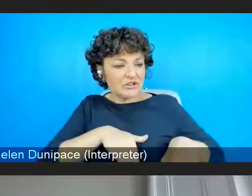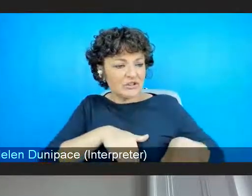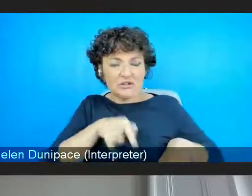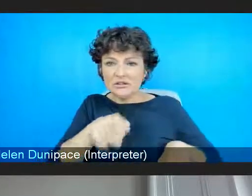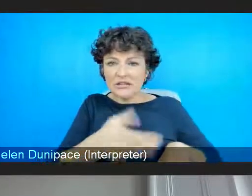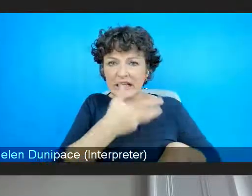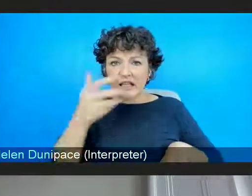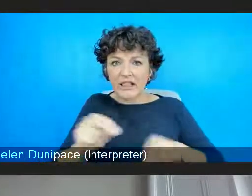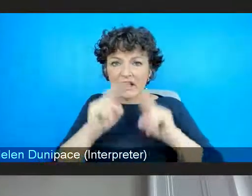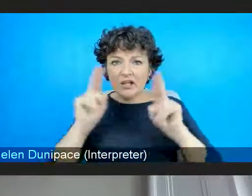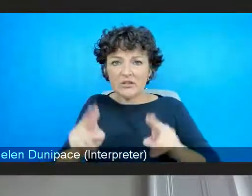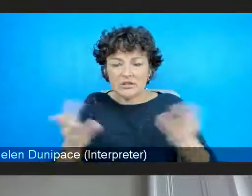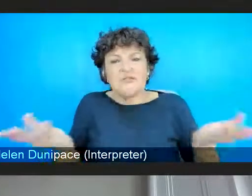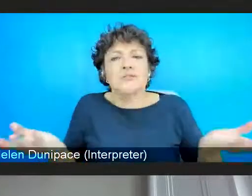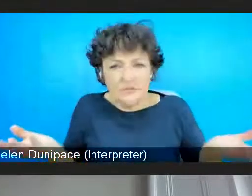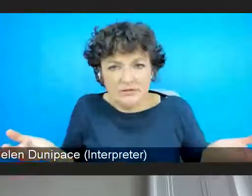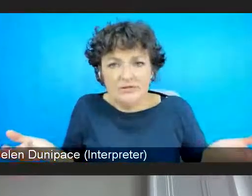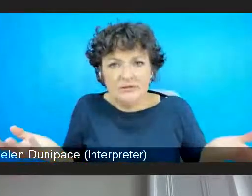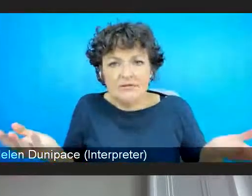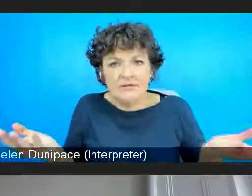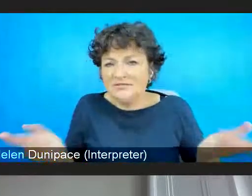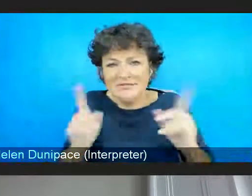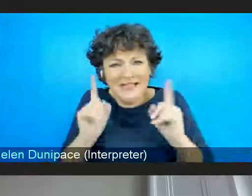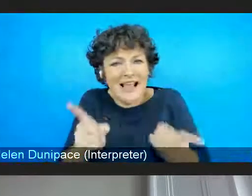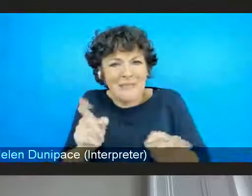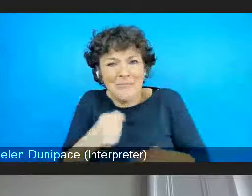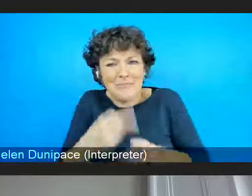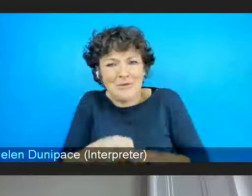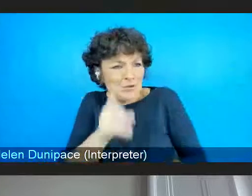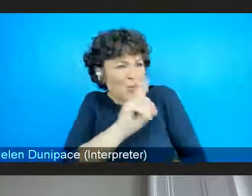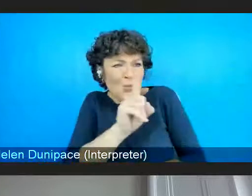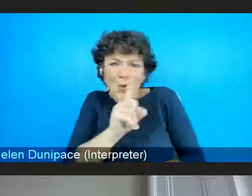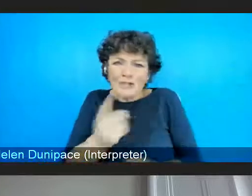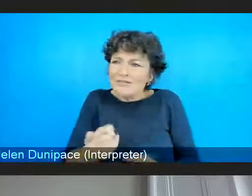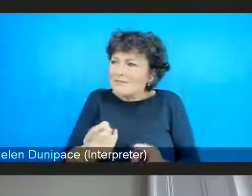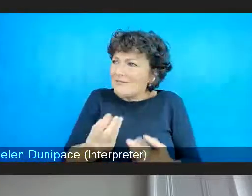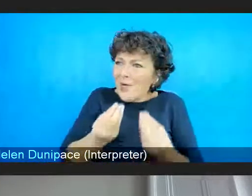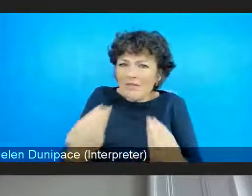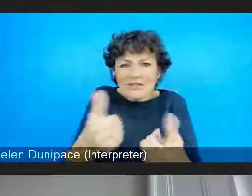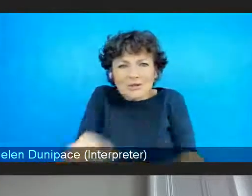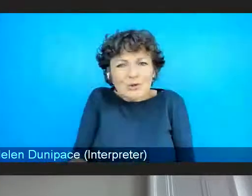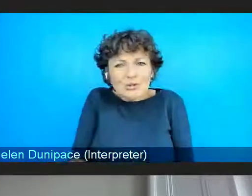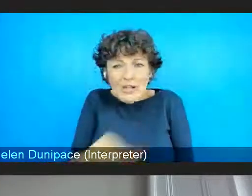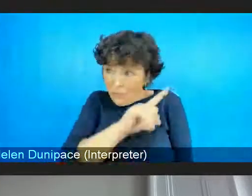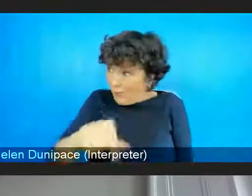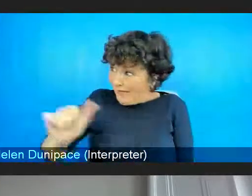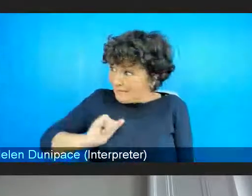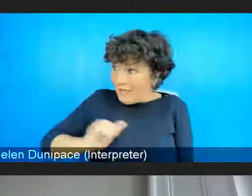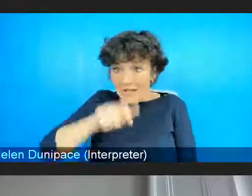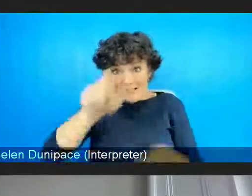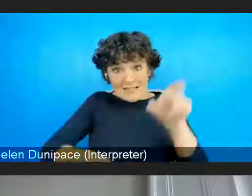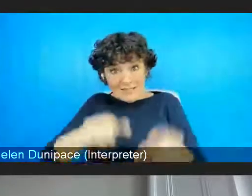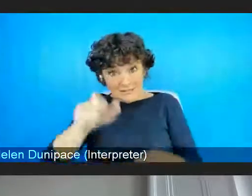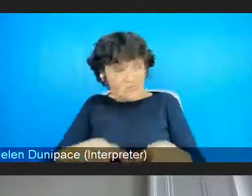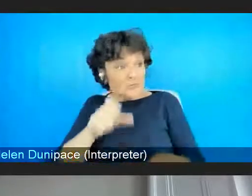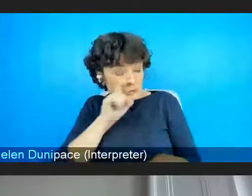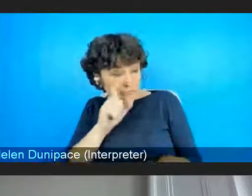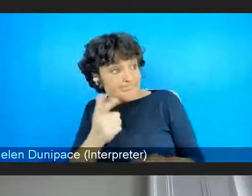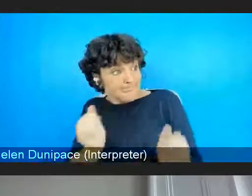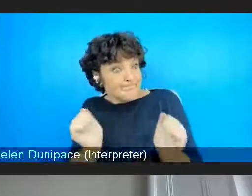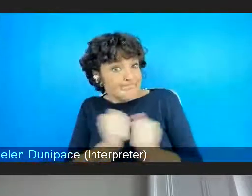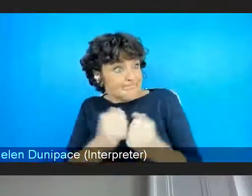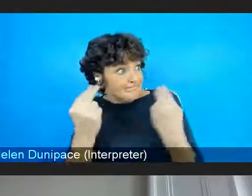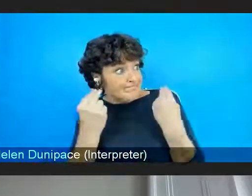case, what is the solution that we are offering if we are expecting our citizens and our communities to come along with that?